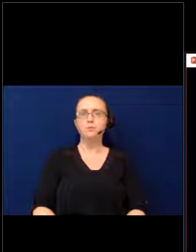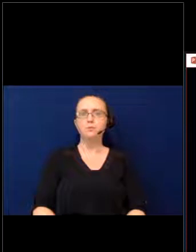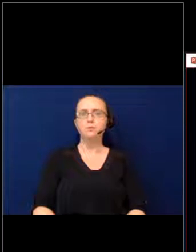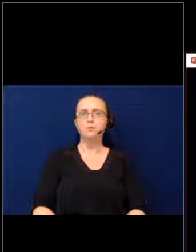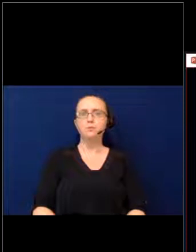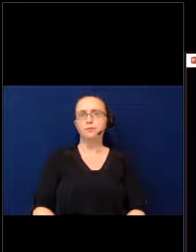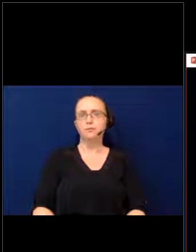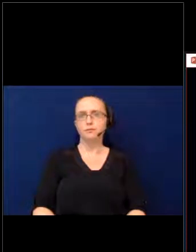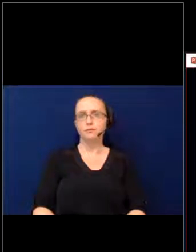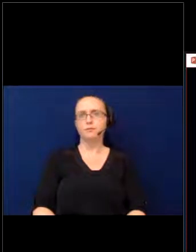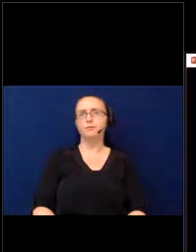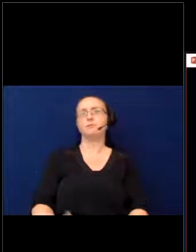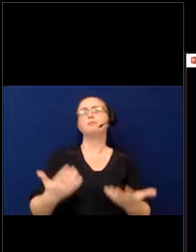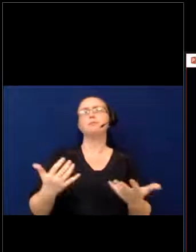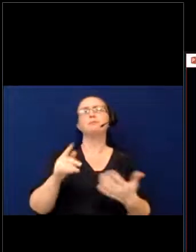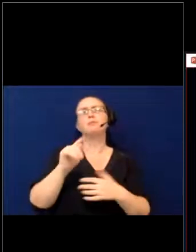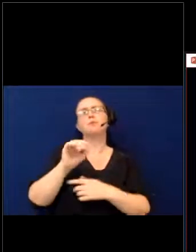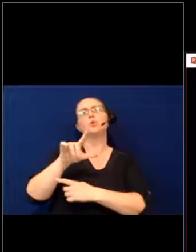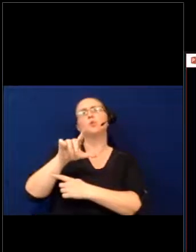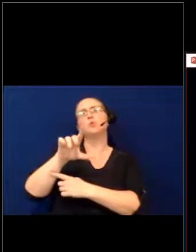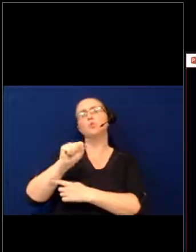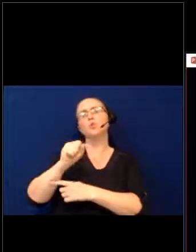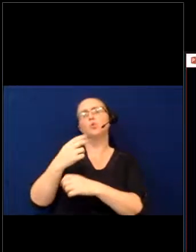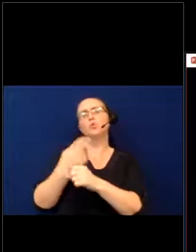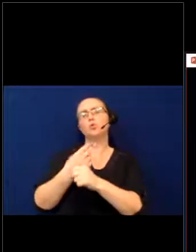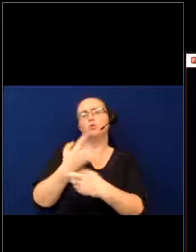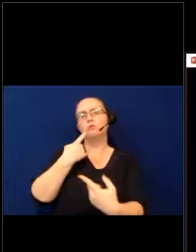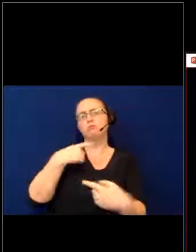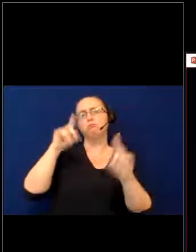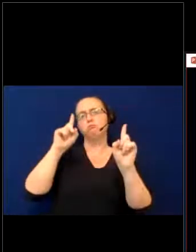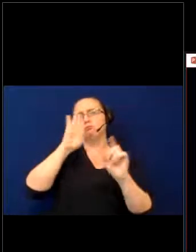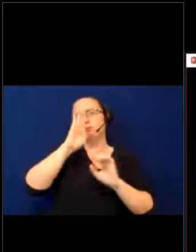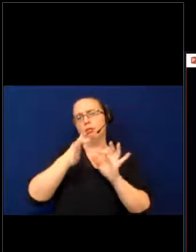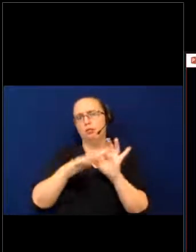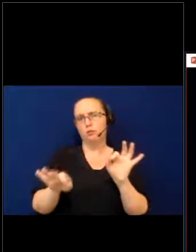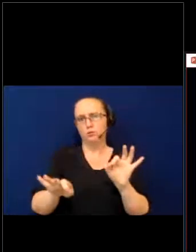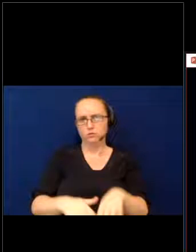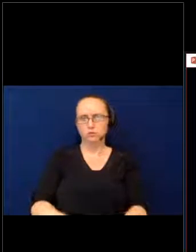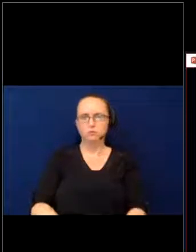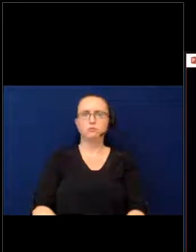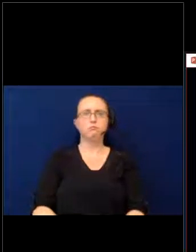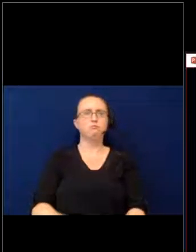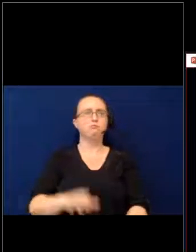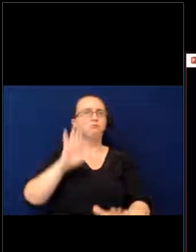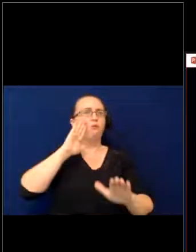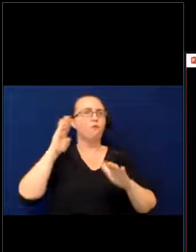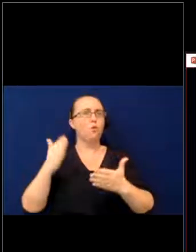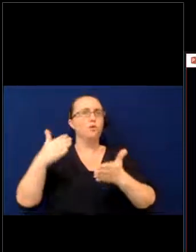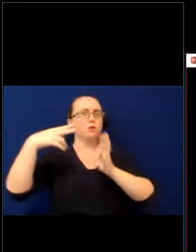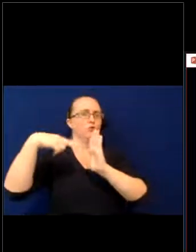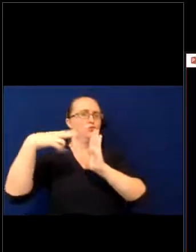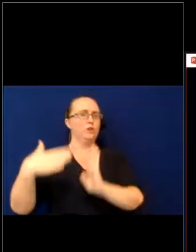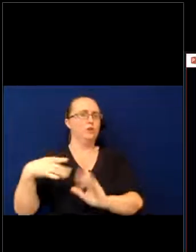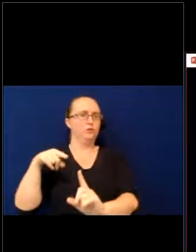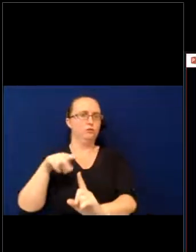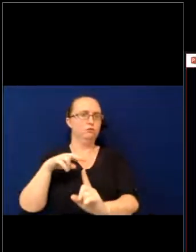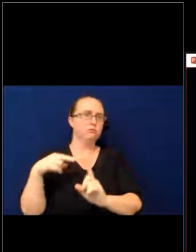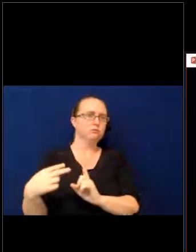So let's look at some tools that we can use to achieve plain language. Focusing on the reader, using